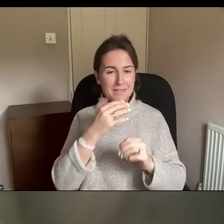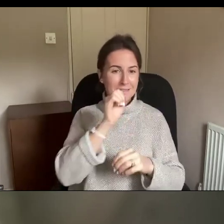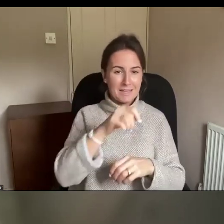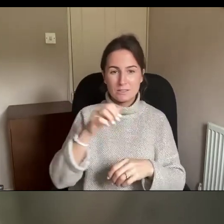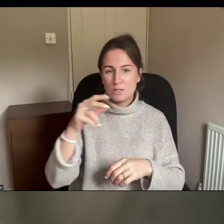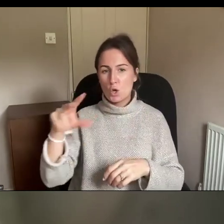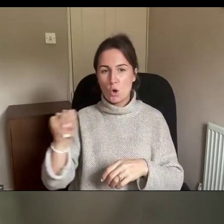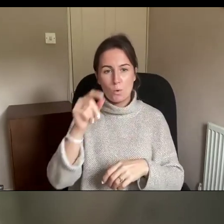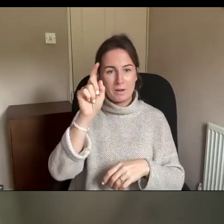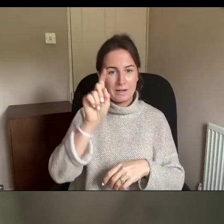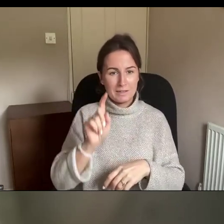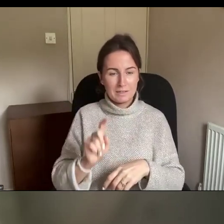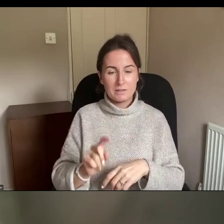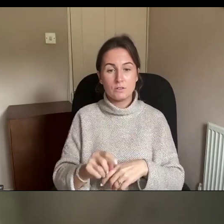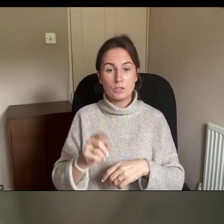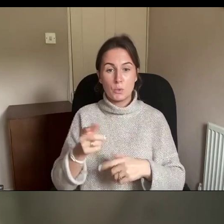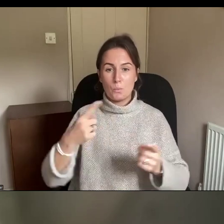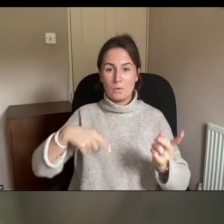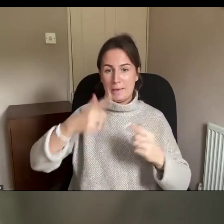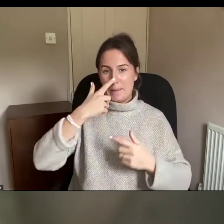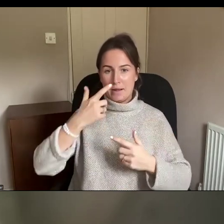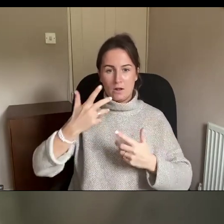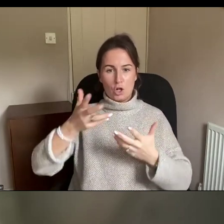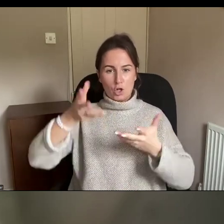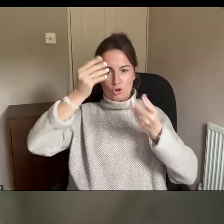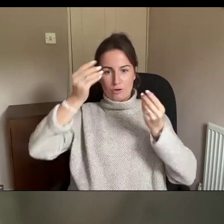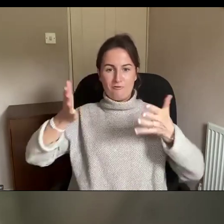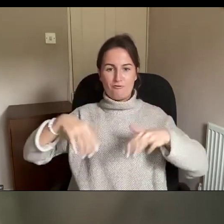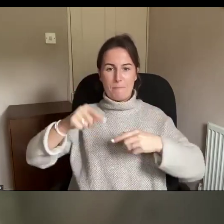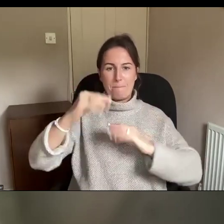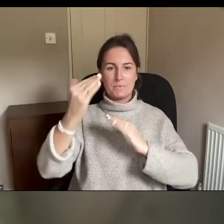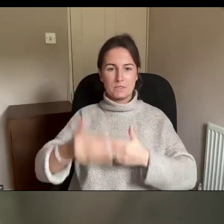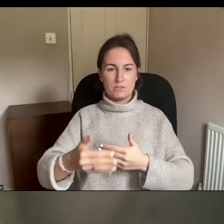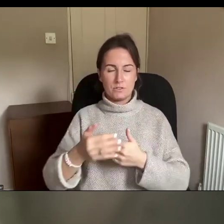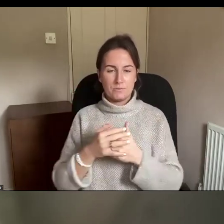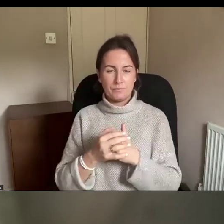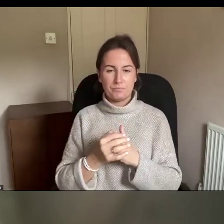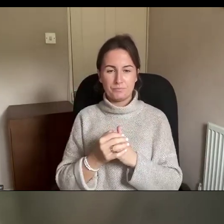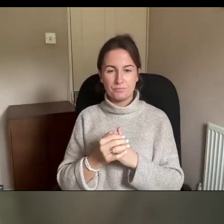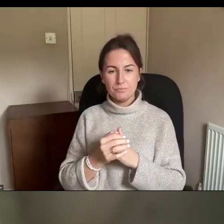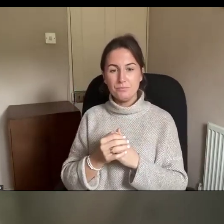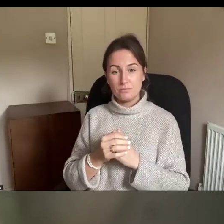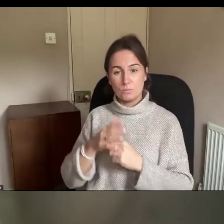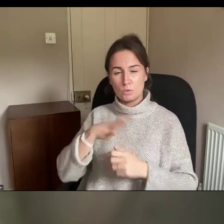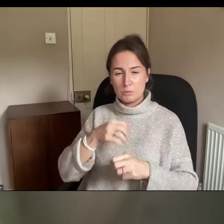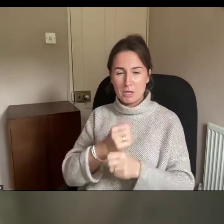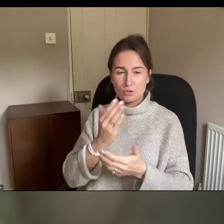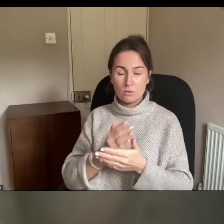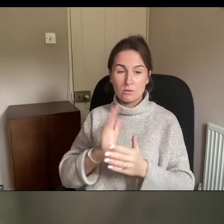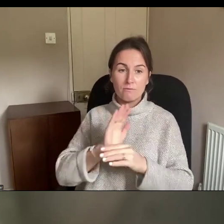so we can learn from the session and try and make sure that, future sessions are equally useful and